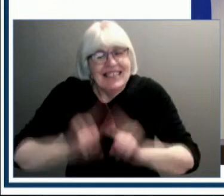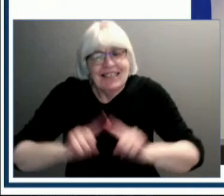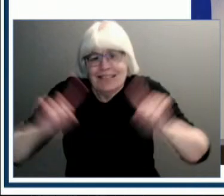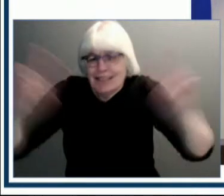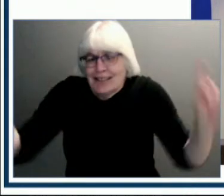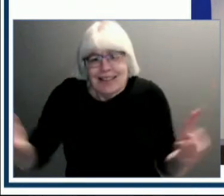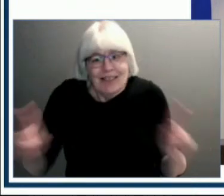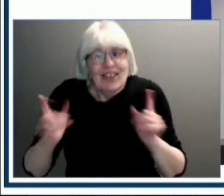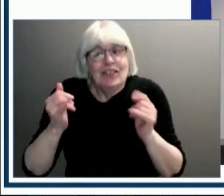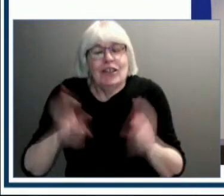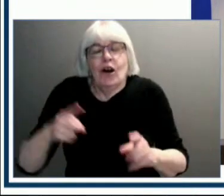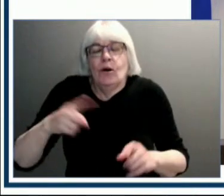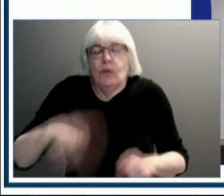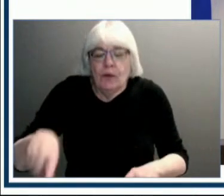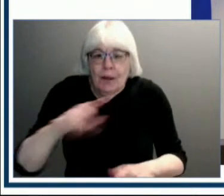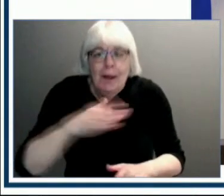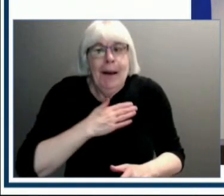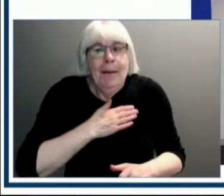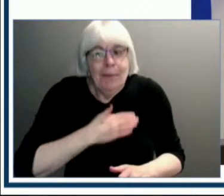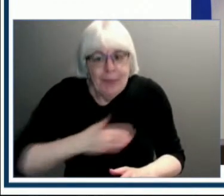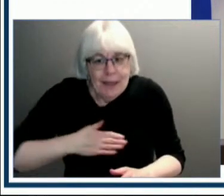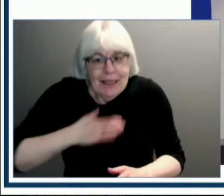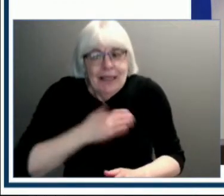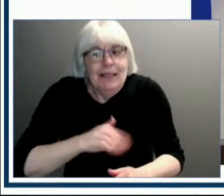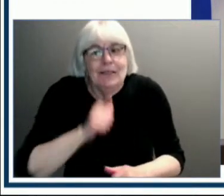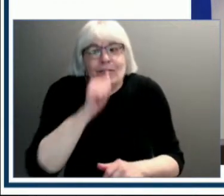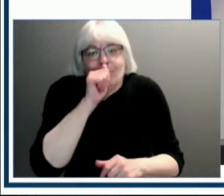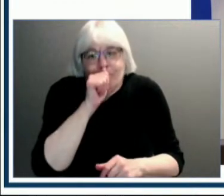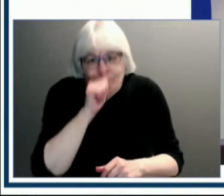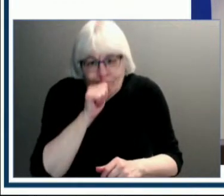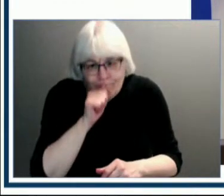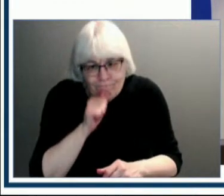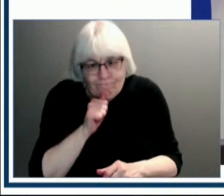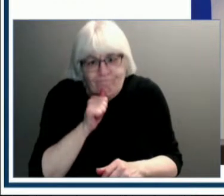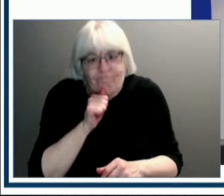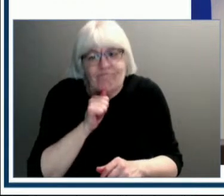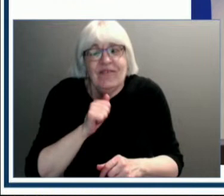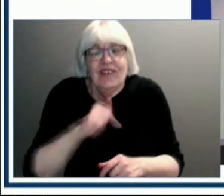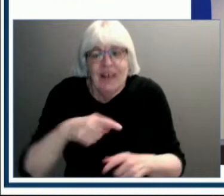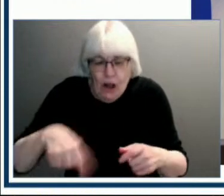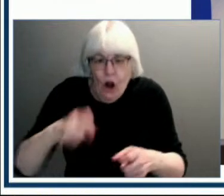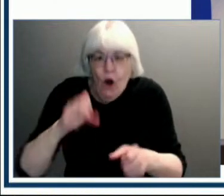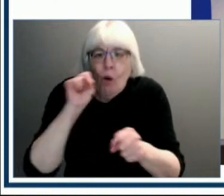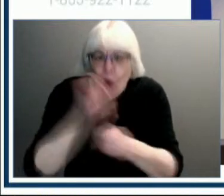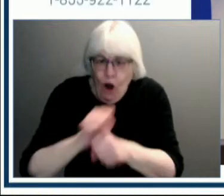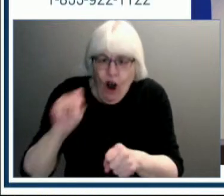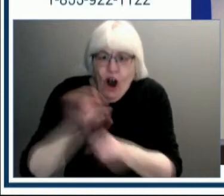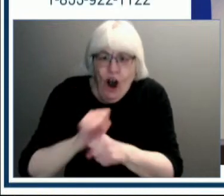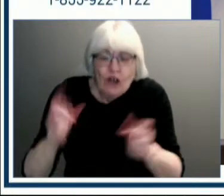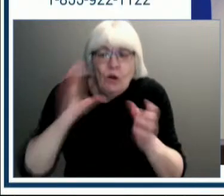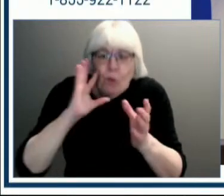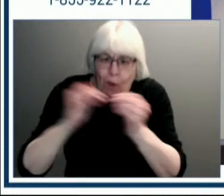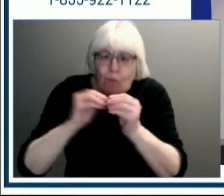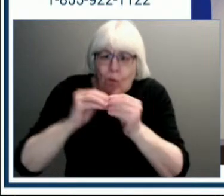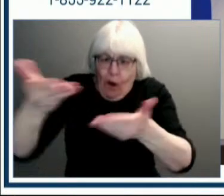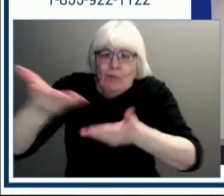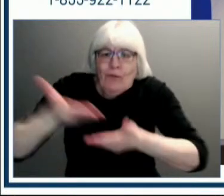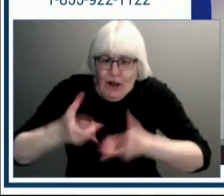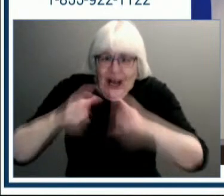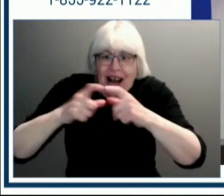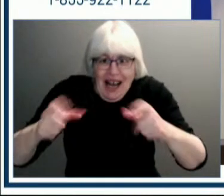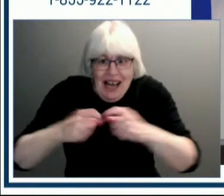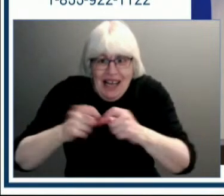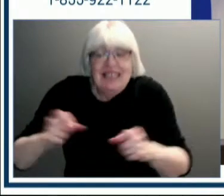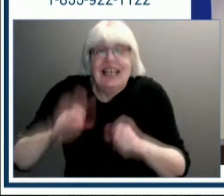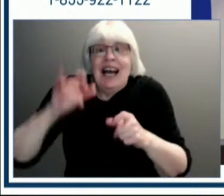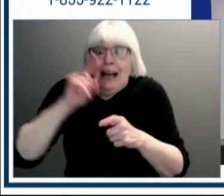Scotians, we are working to get more test kits here. And I assure Nova Scotians, if you need a test, you will be able to get